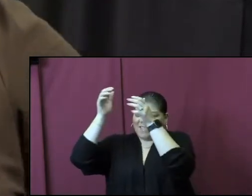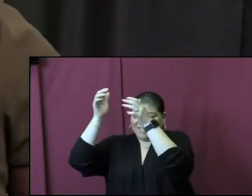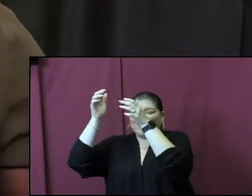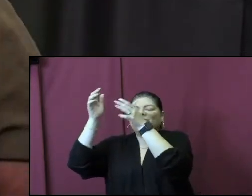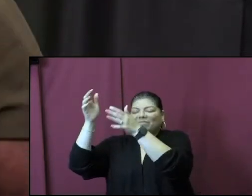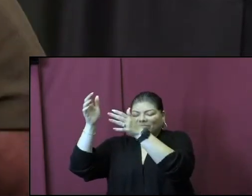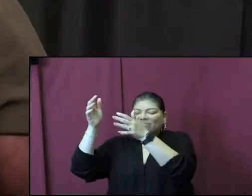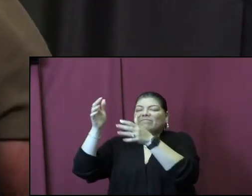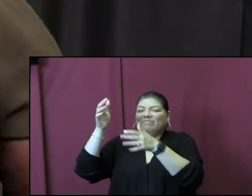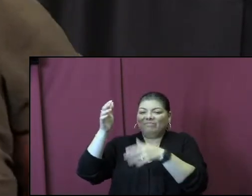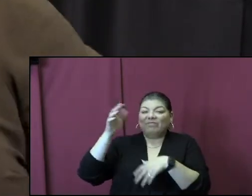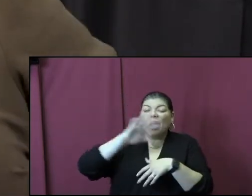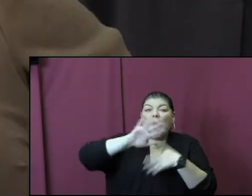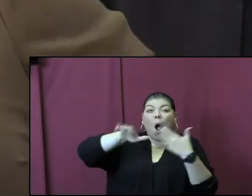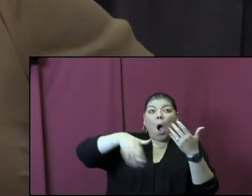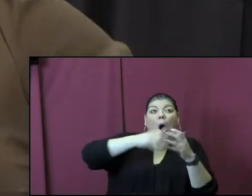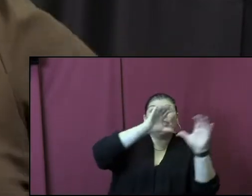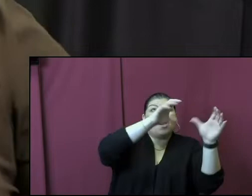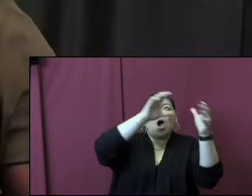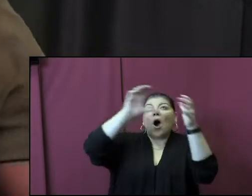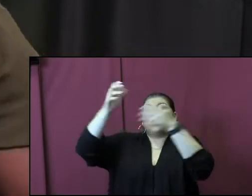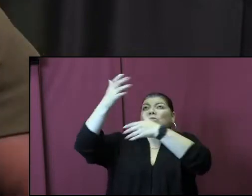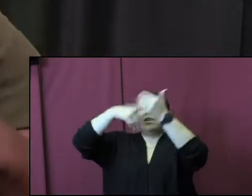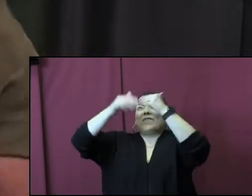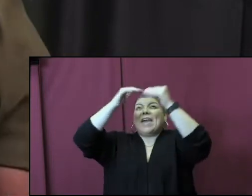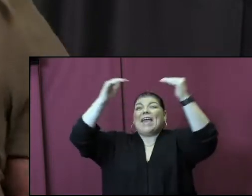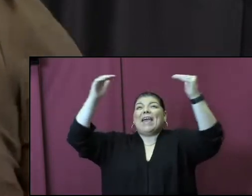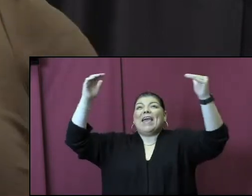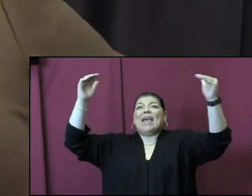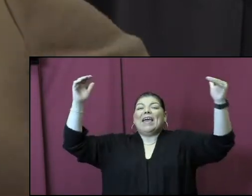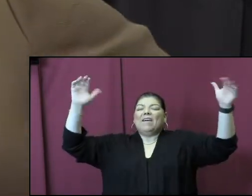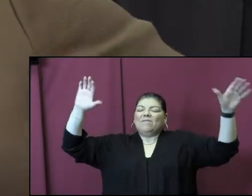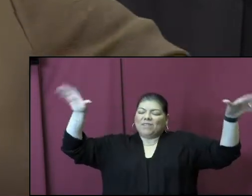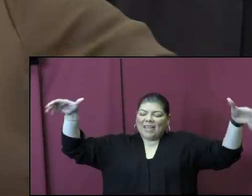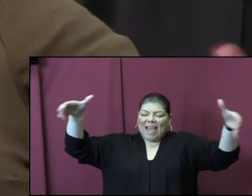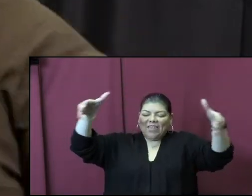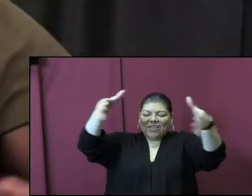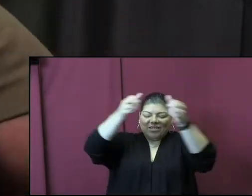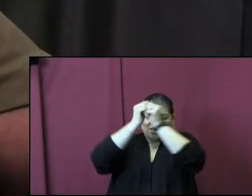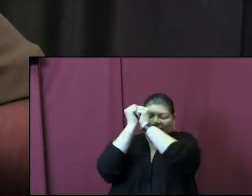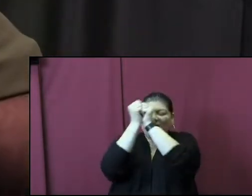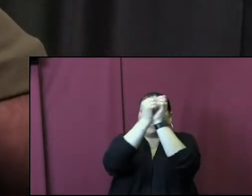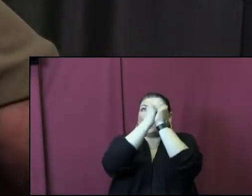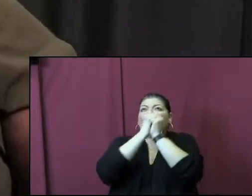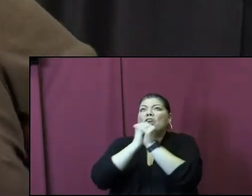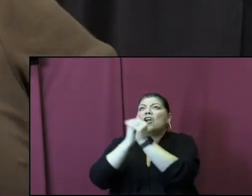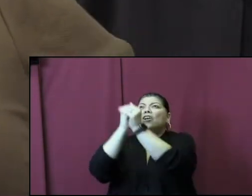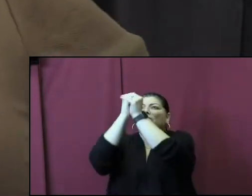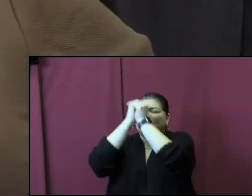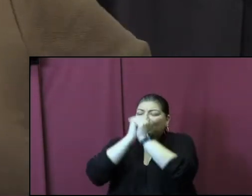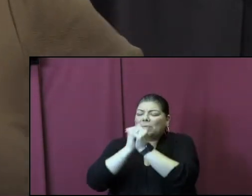my Father. All of heaven, heaven